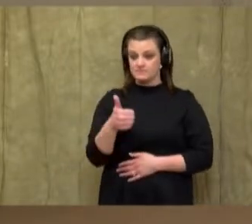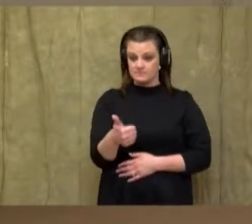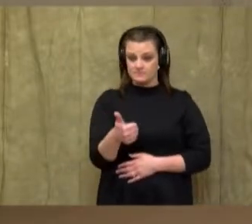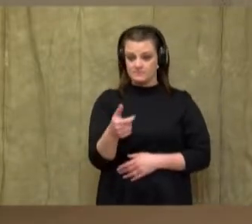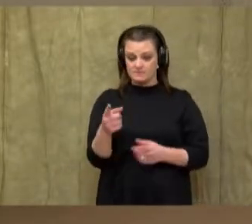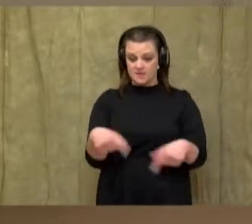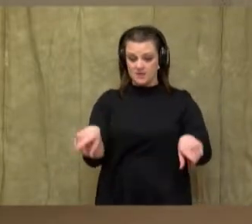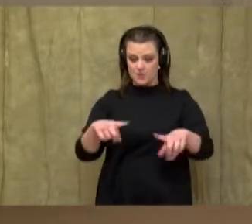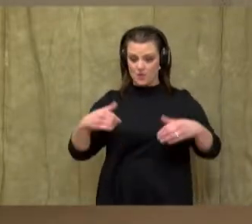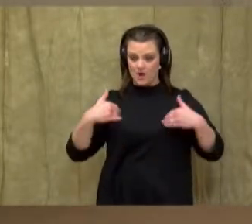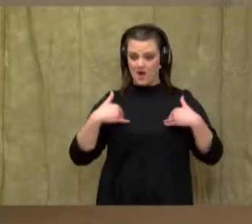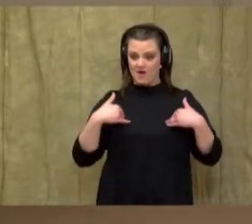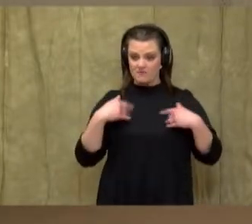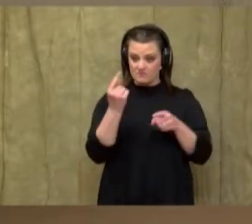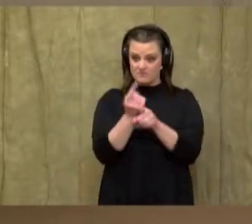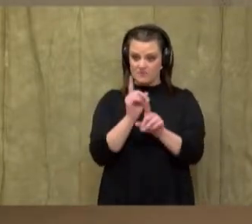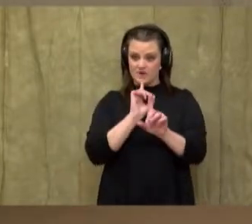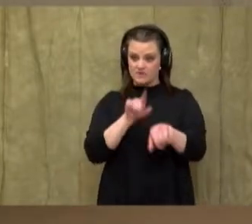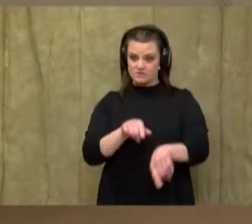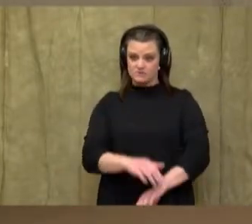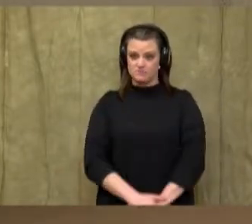got for that expression?